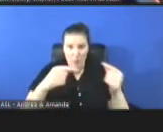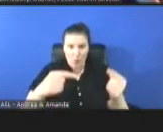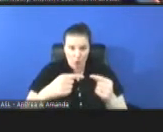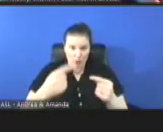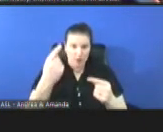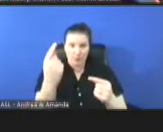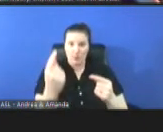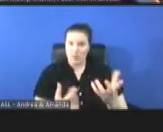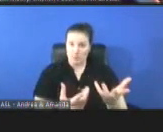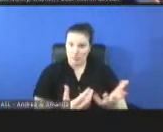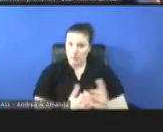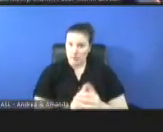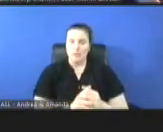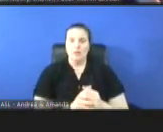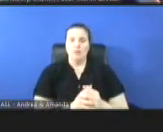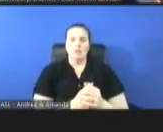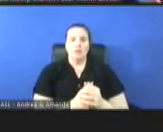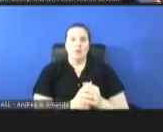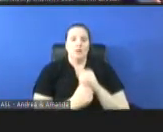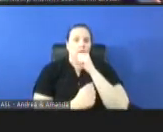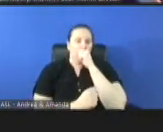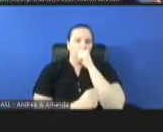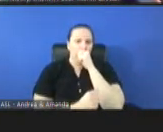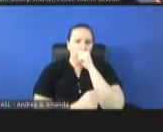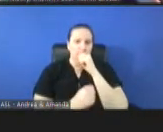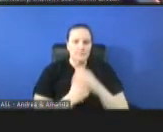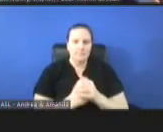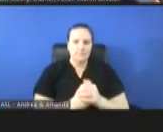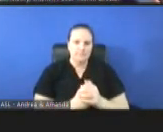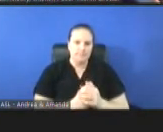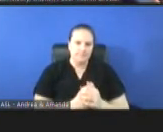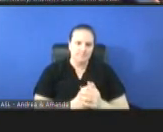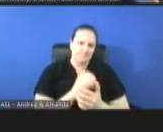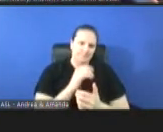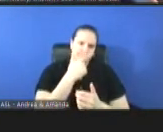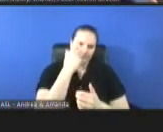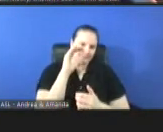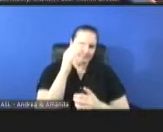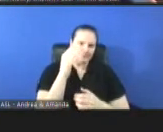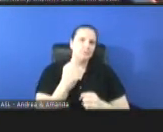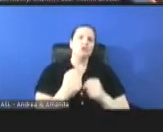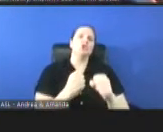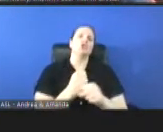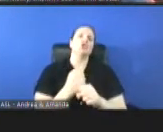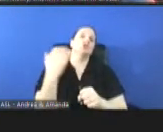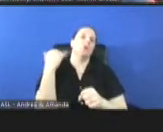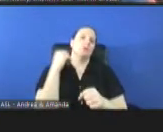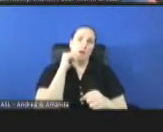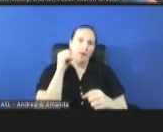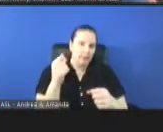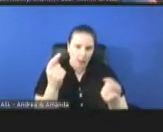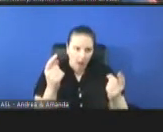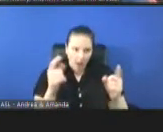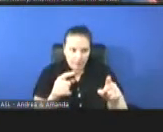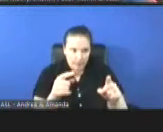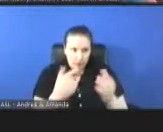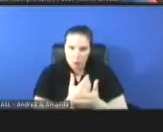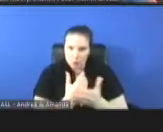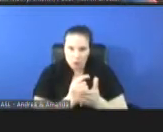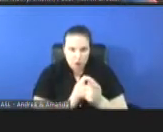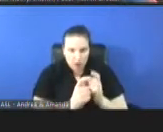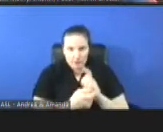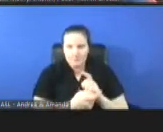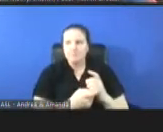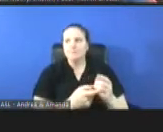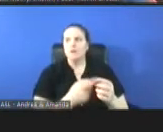or because, you know, it seems like they're using stuff from years ago when nothing's been recalibrated or anything. You know, let's